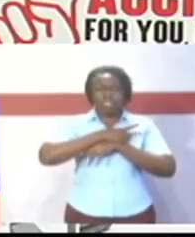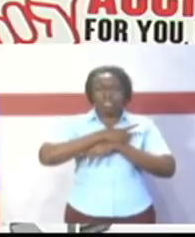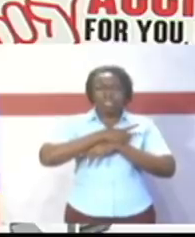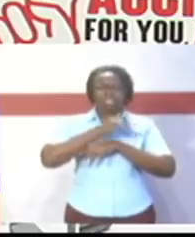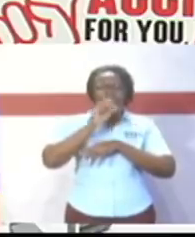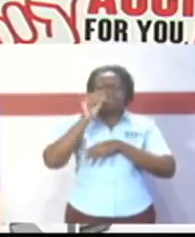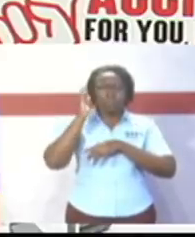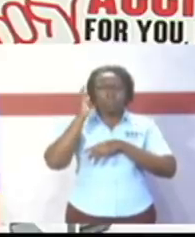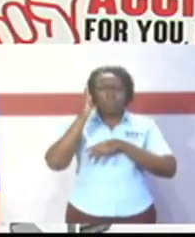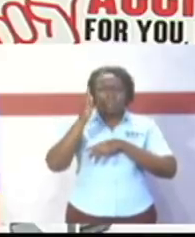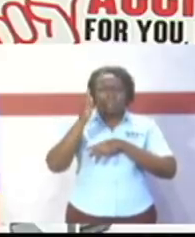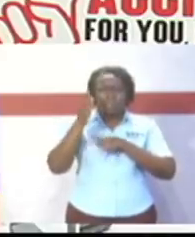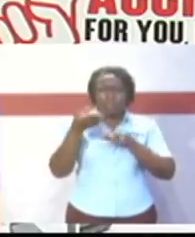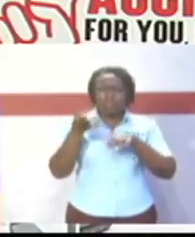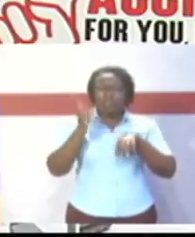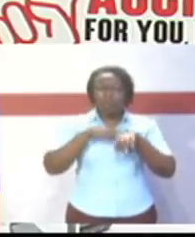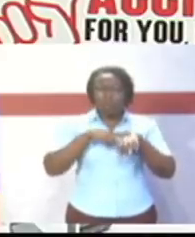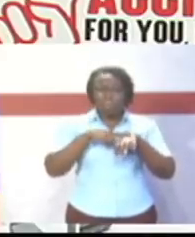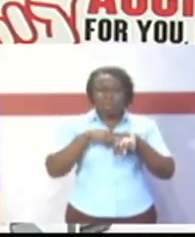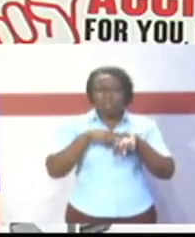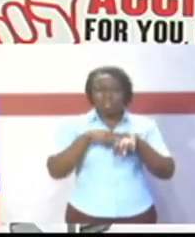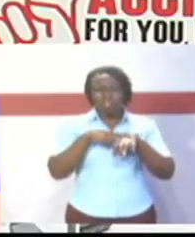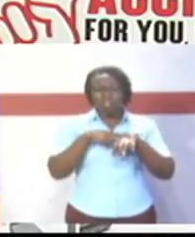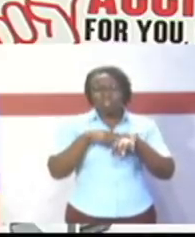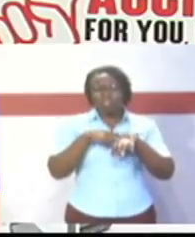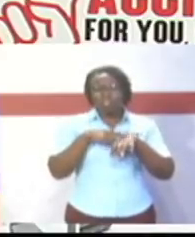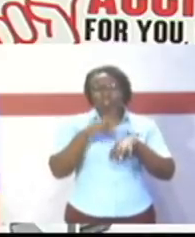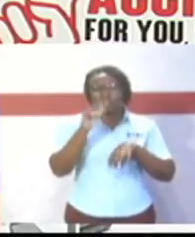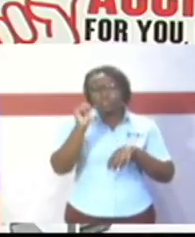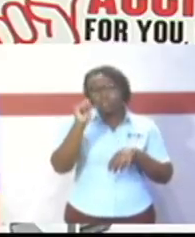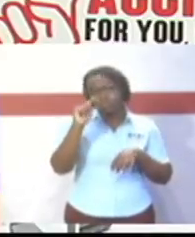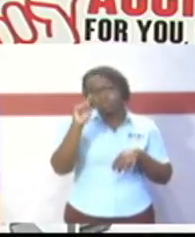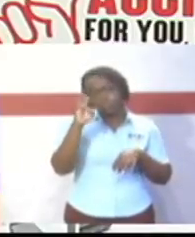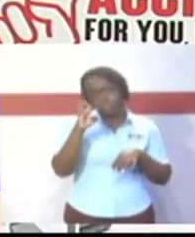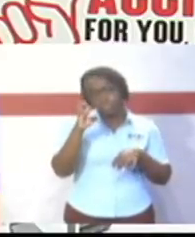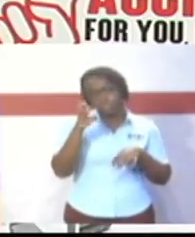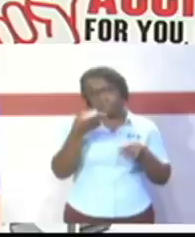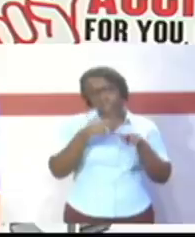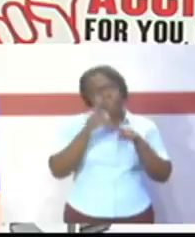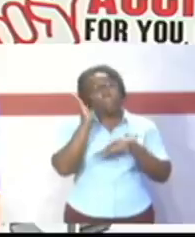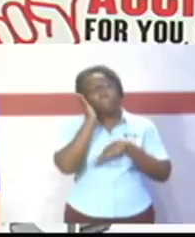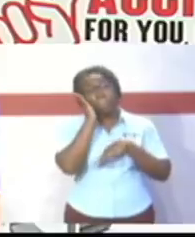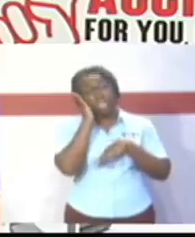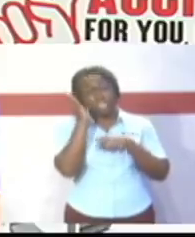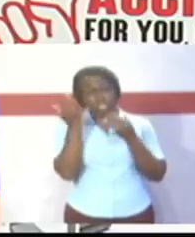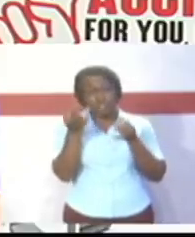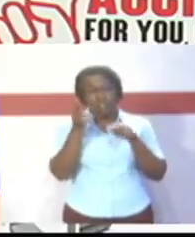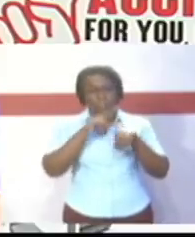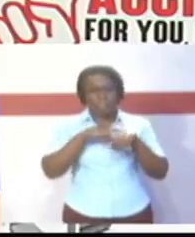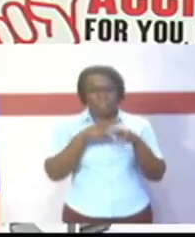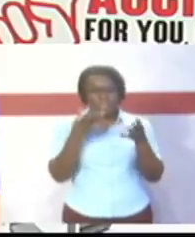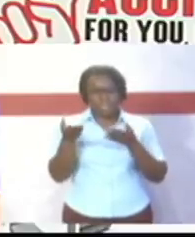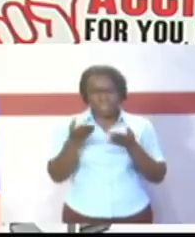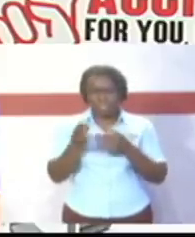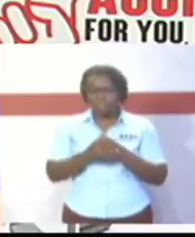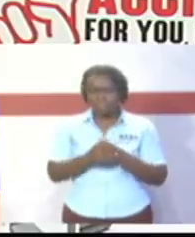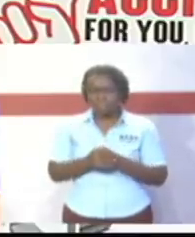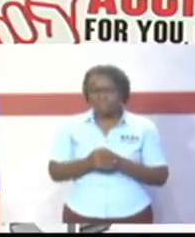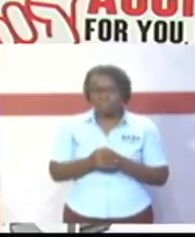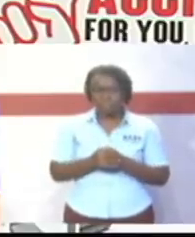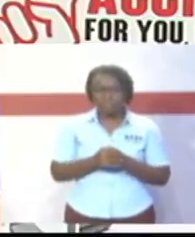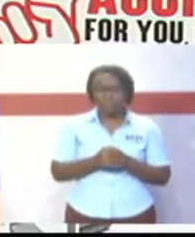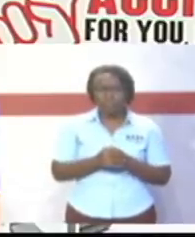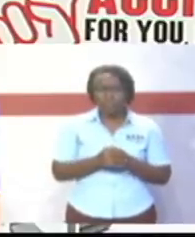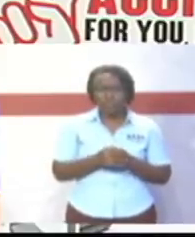rate of bringing up these ICU beds in a non-emergency system. So many of us